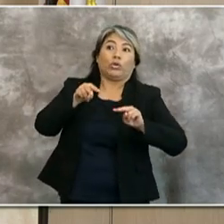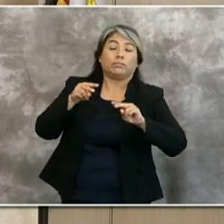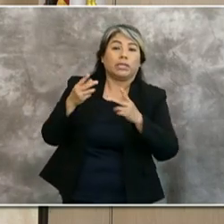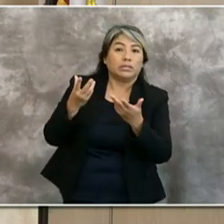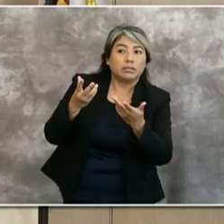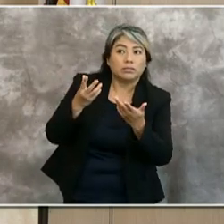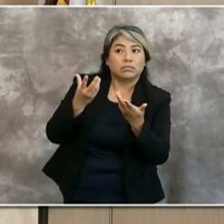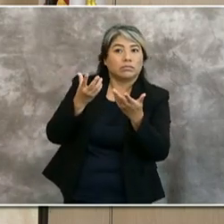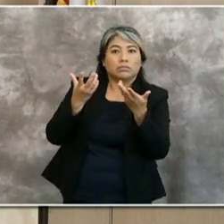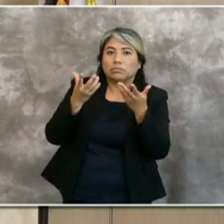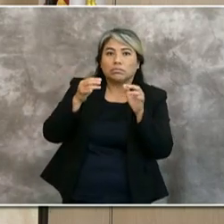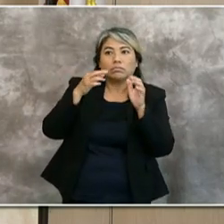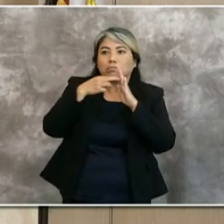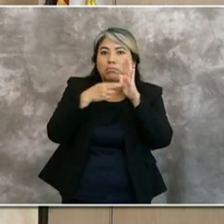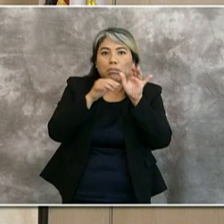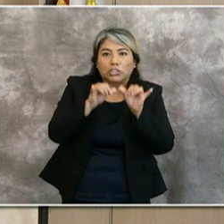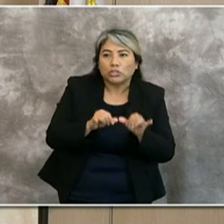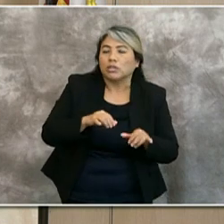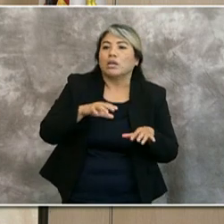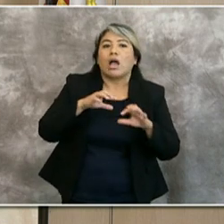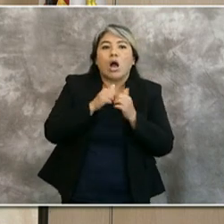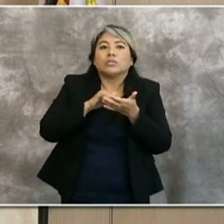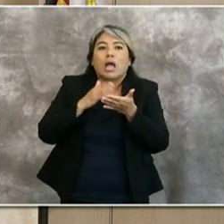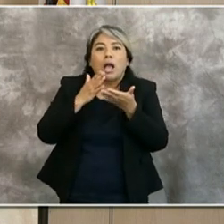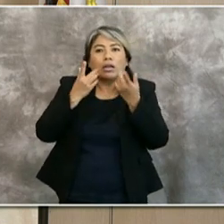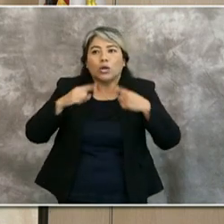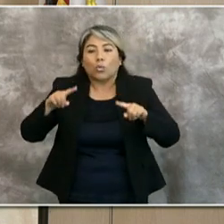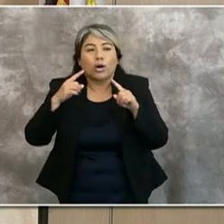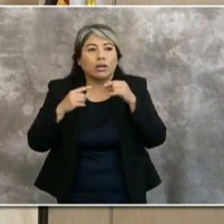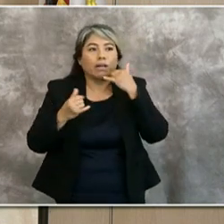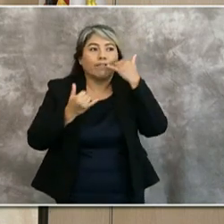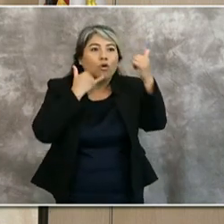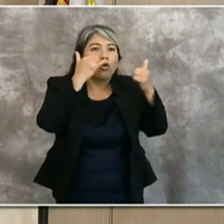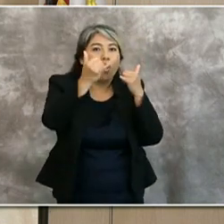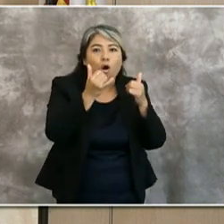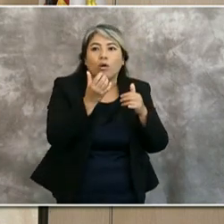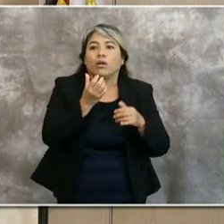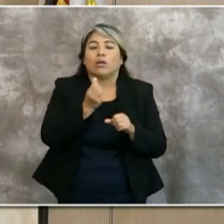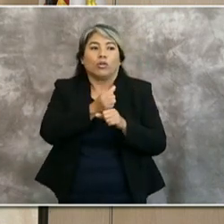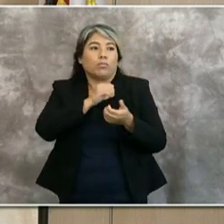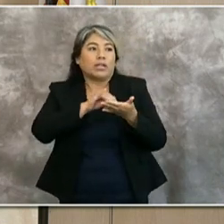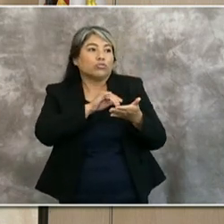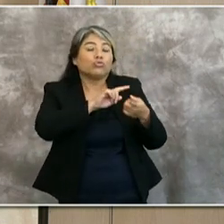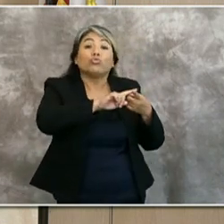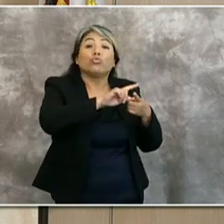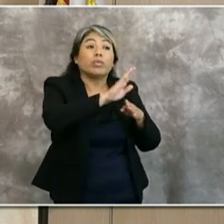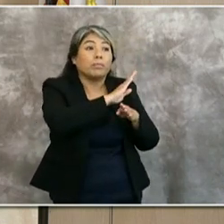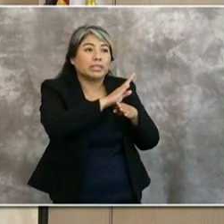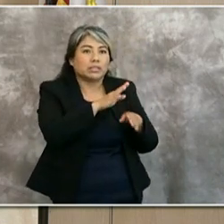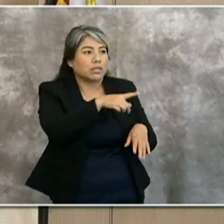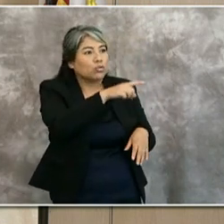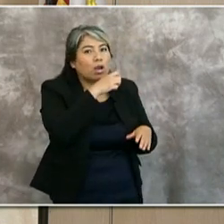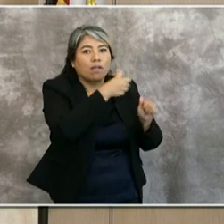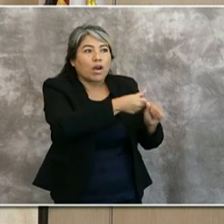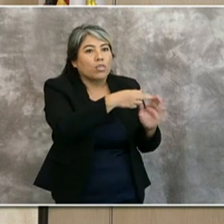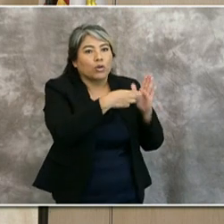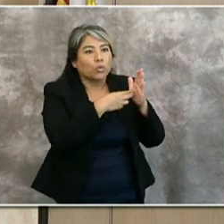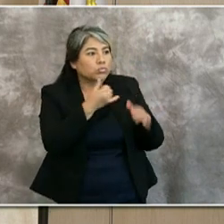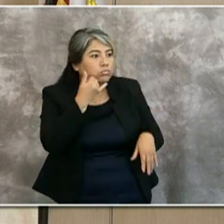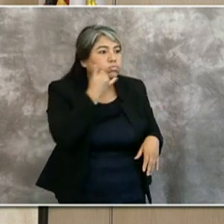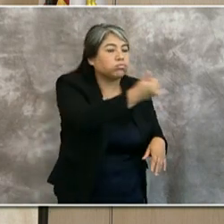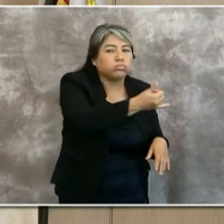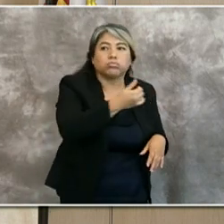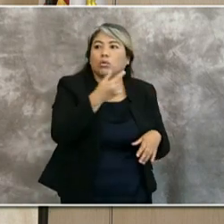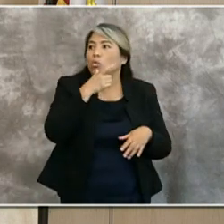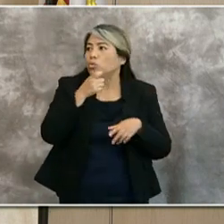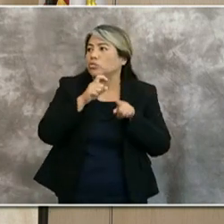tips? I mean, how is that going to work? Is it a phone call that will be made to to the business that's maybe not complying? Have we figured out how